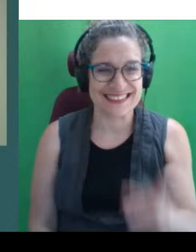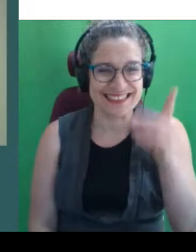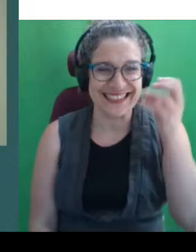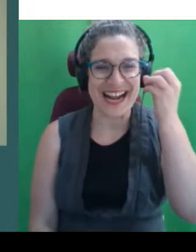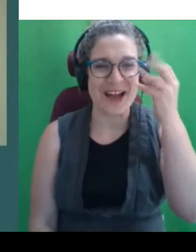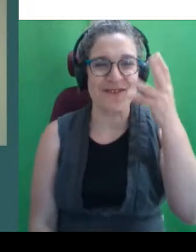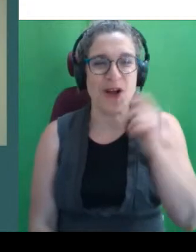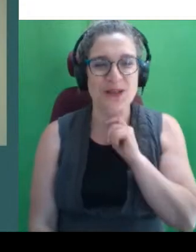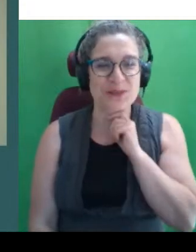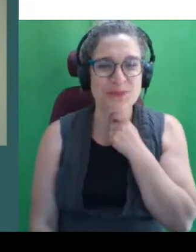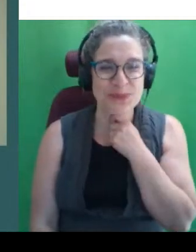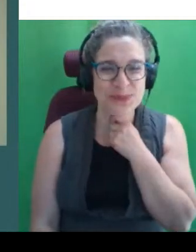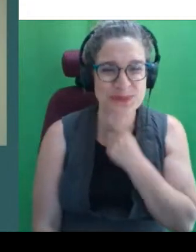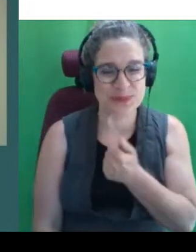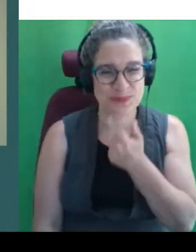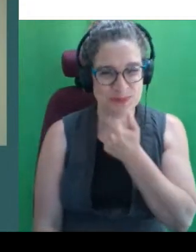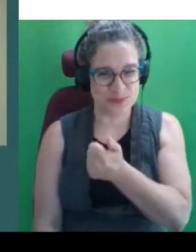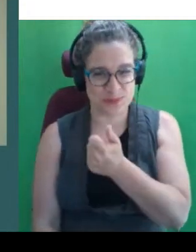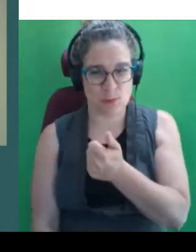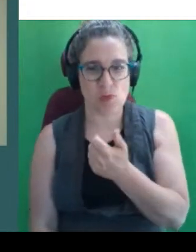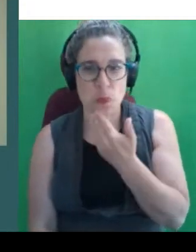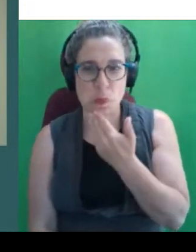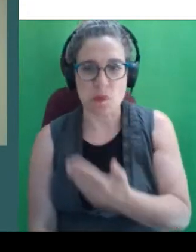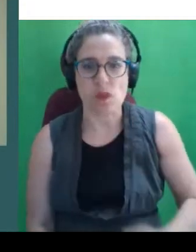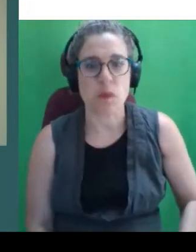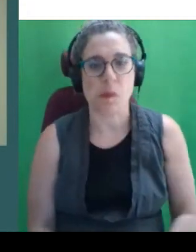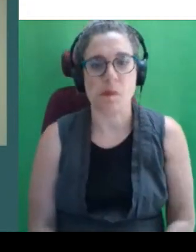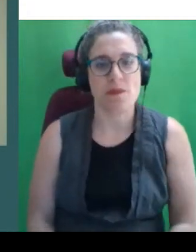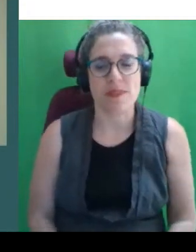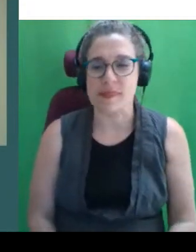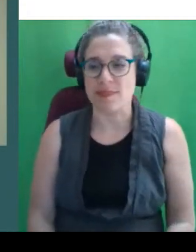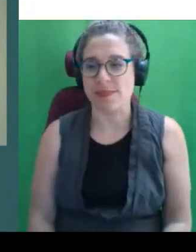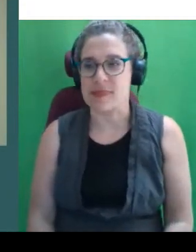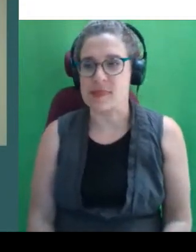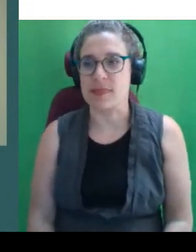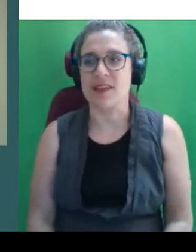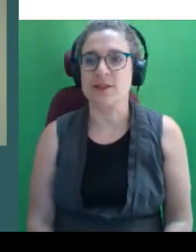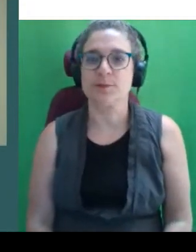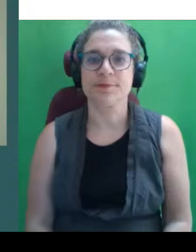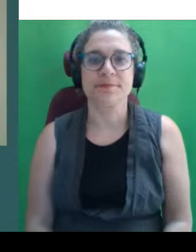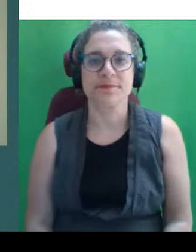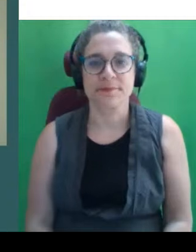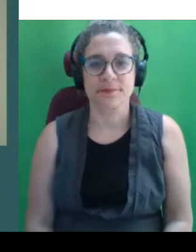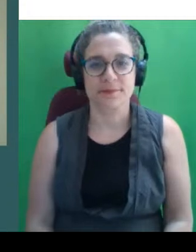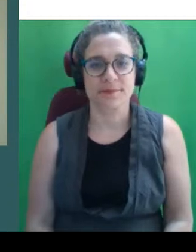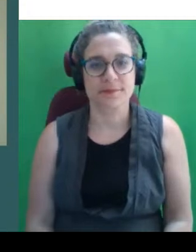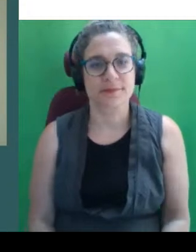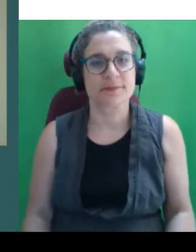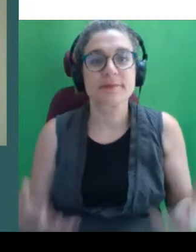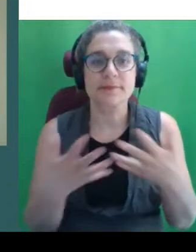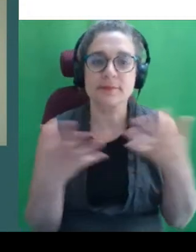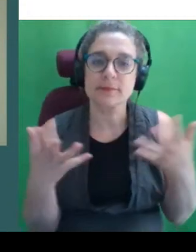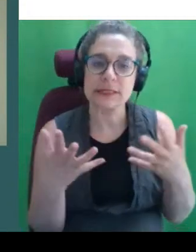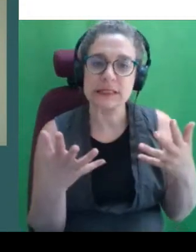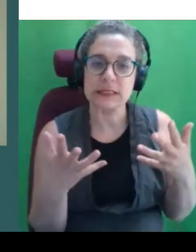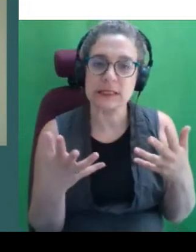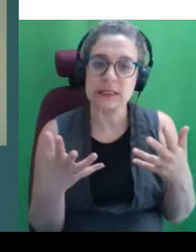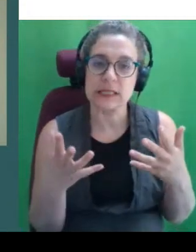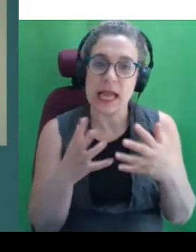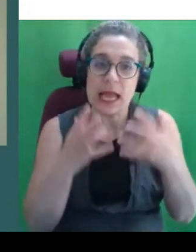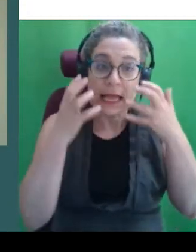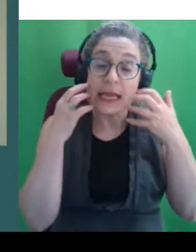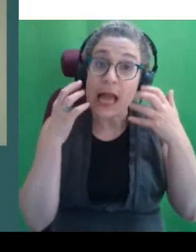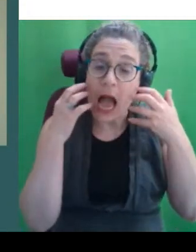Thank you very much. So we'll go to the questions. Are there any specific cat breeds that are more likely to cause